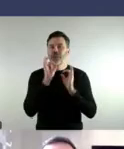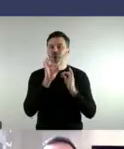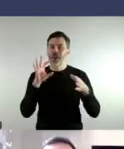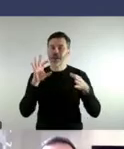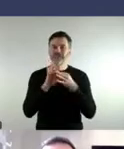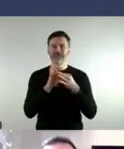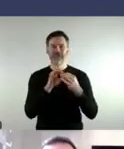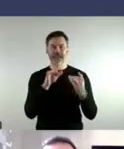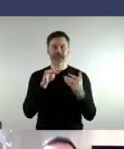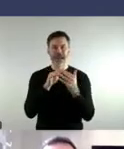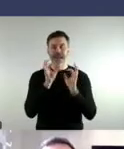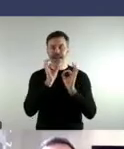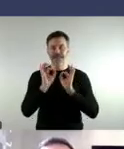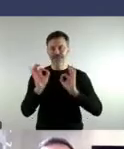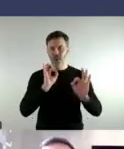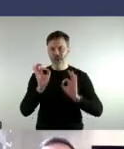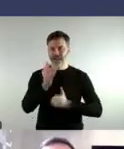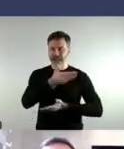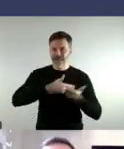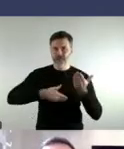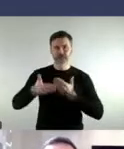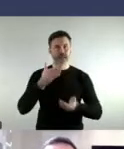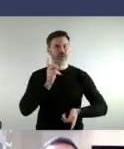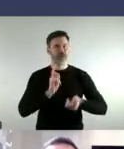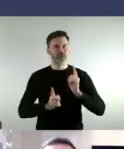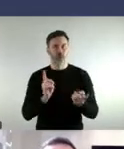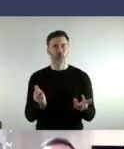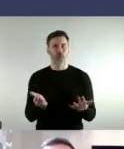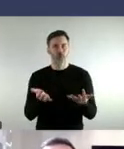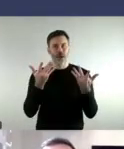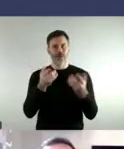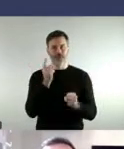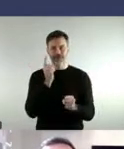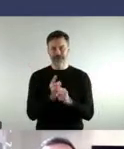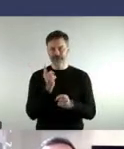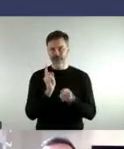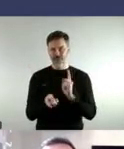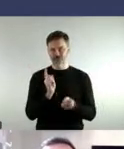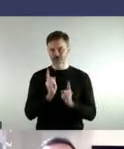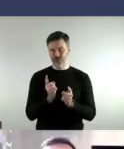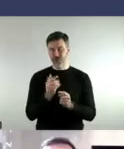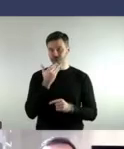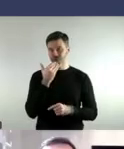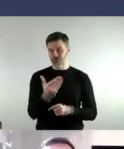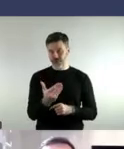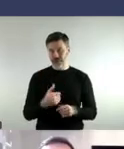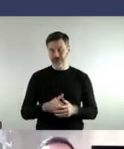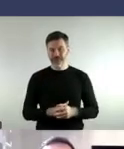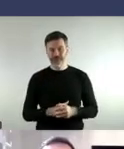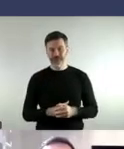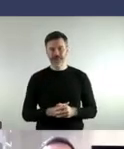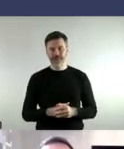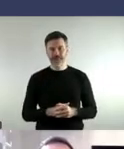makes the exchange of information very quick, especially decision making. So we try to be as informal as possible, very